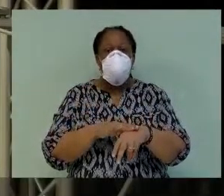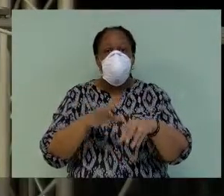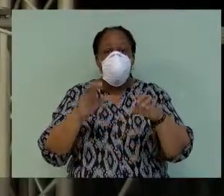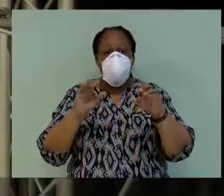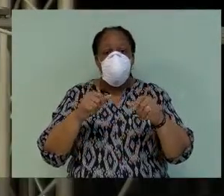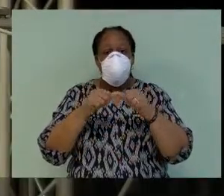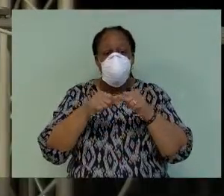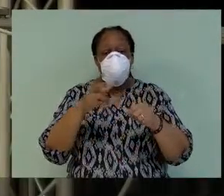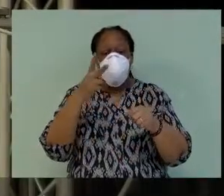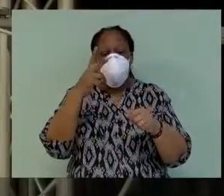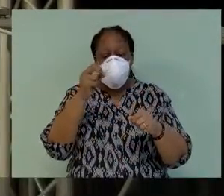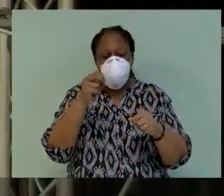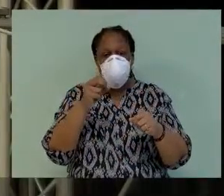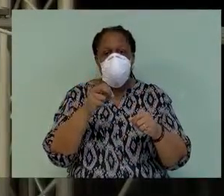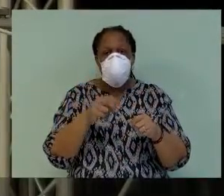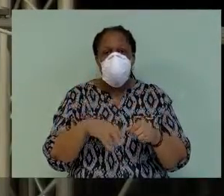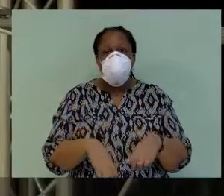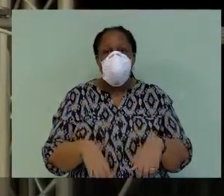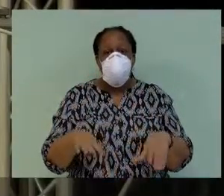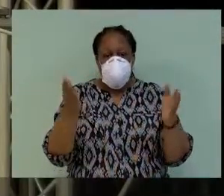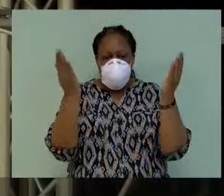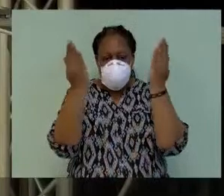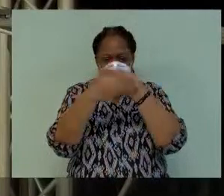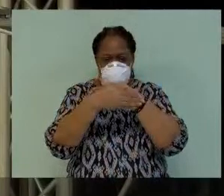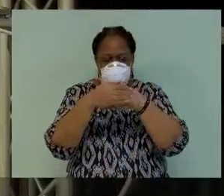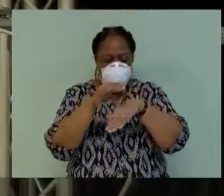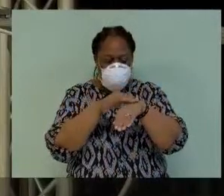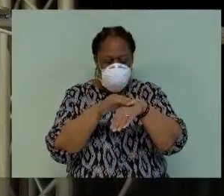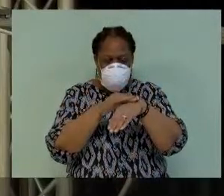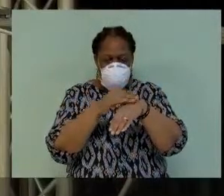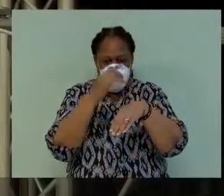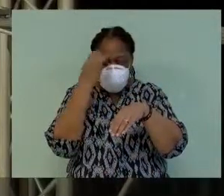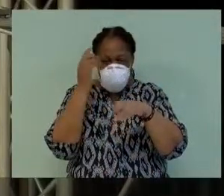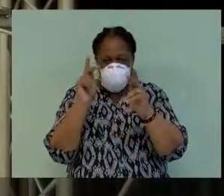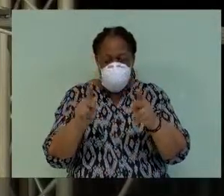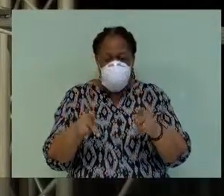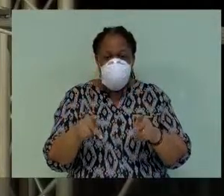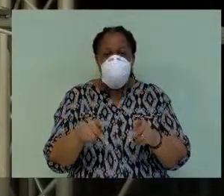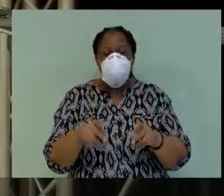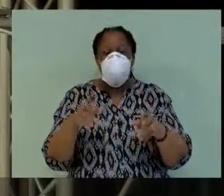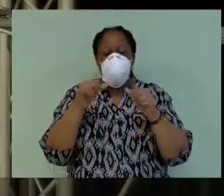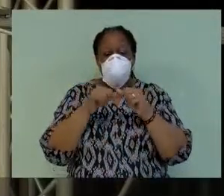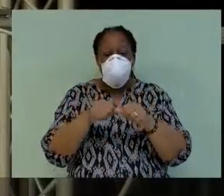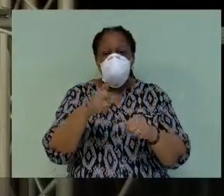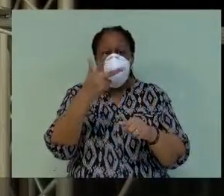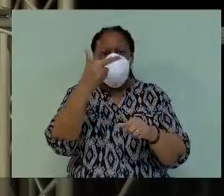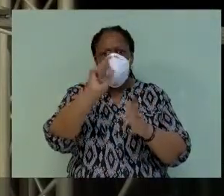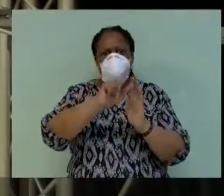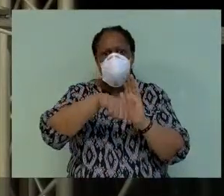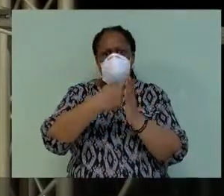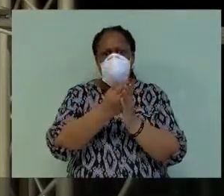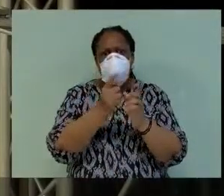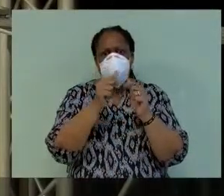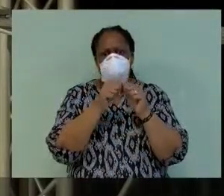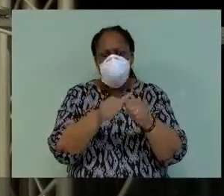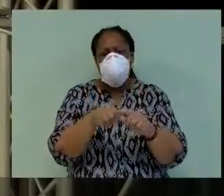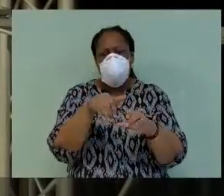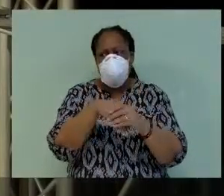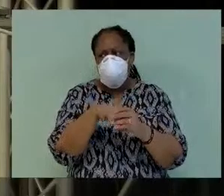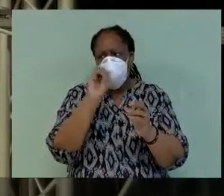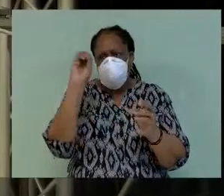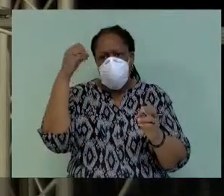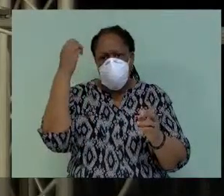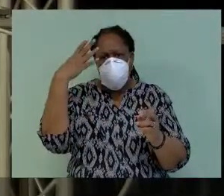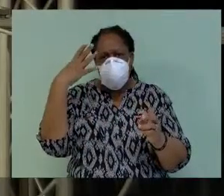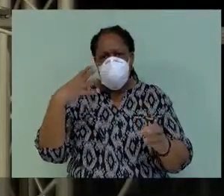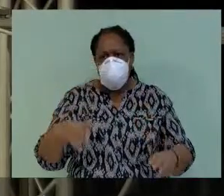would have to spend up to 3 hours to make the same amount of vitamin D because of the melanin protection that acts as a sunscreen.